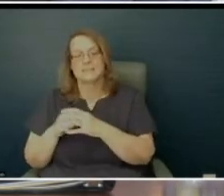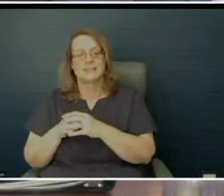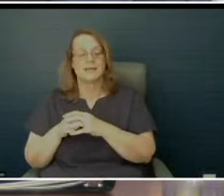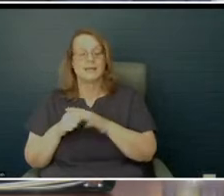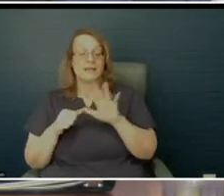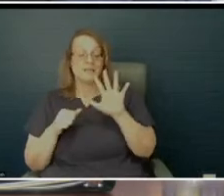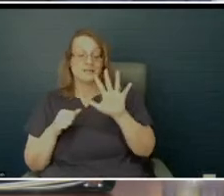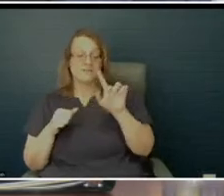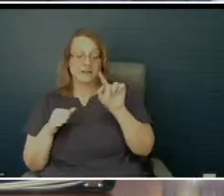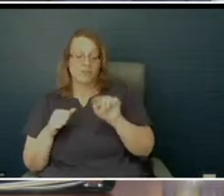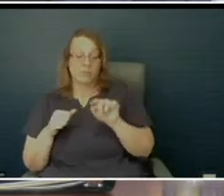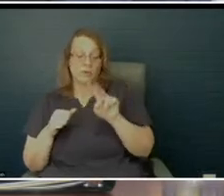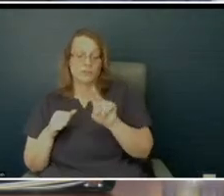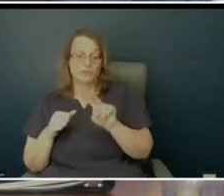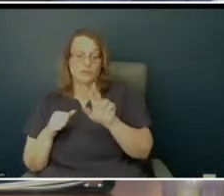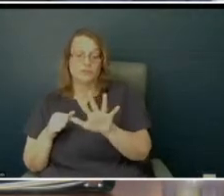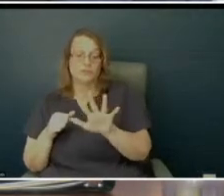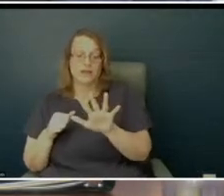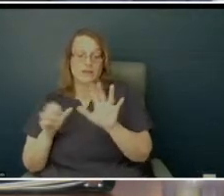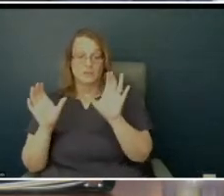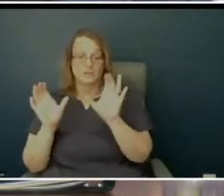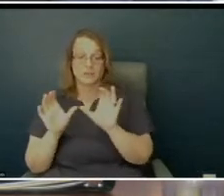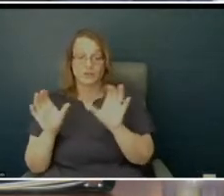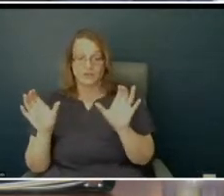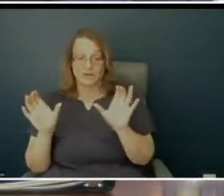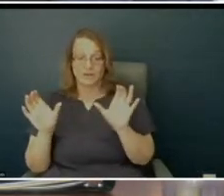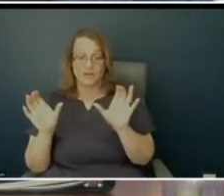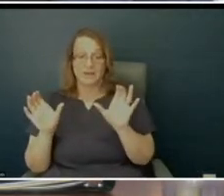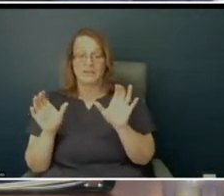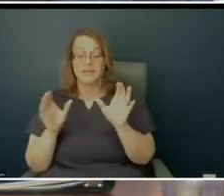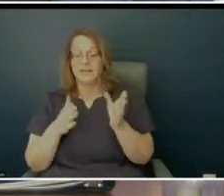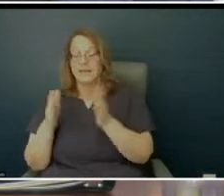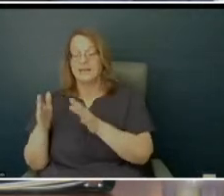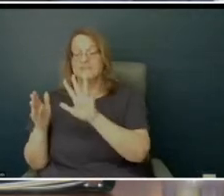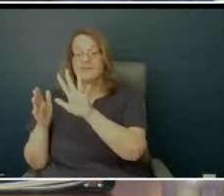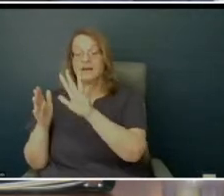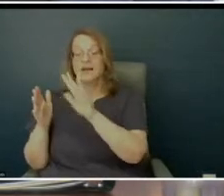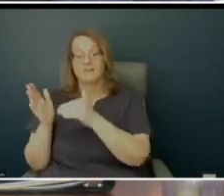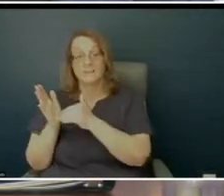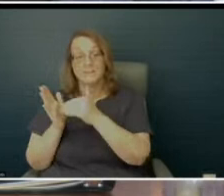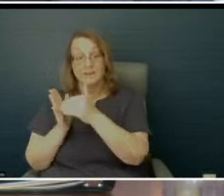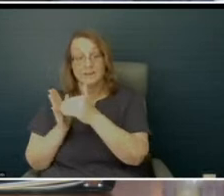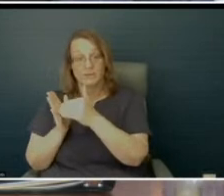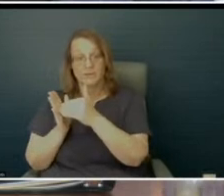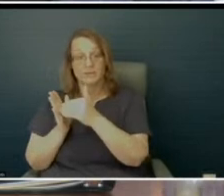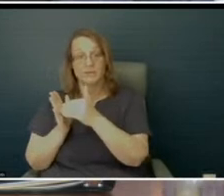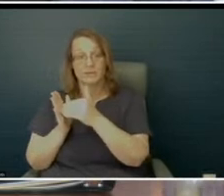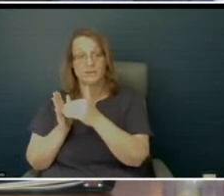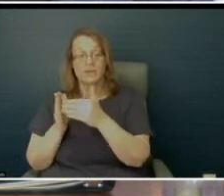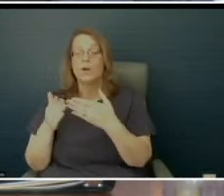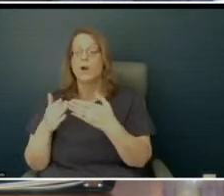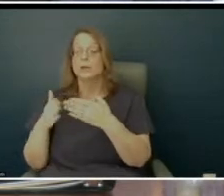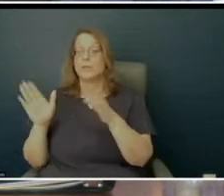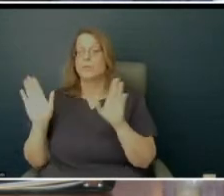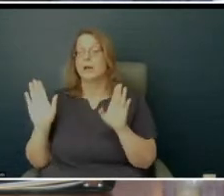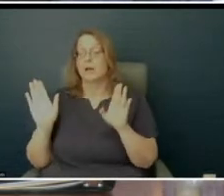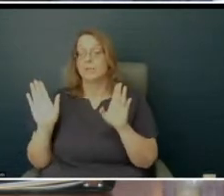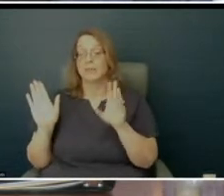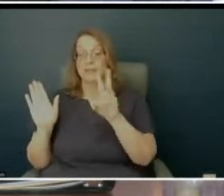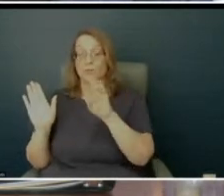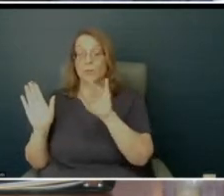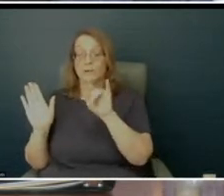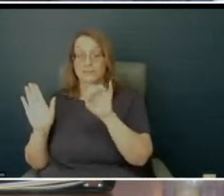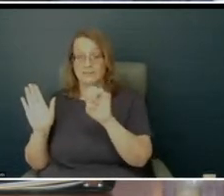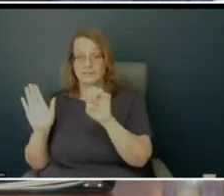5.25 that was actually certified by the Secretary of State and the 5 million that was on a public-facing website was that the information